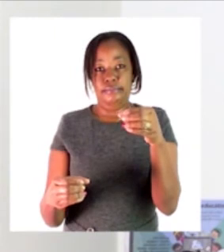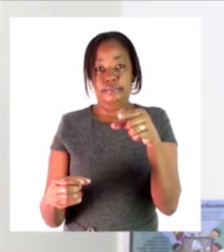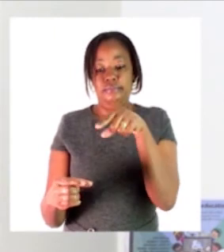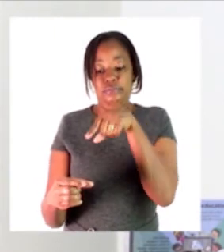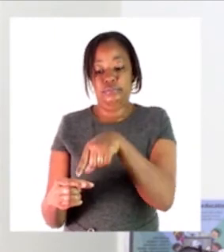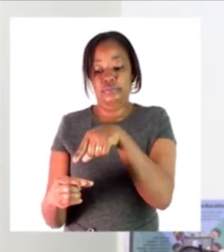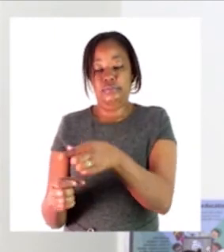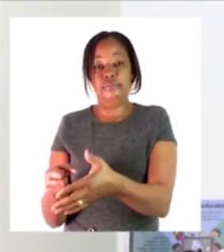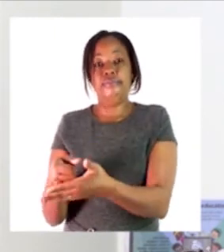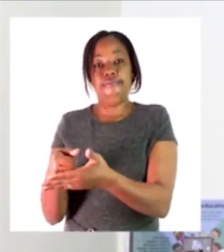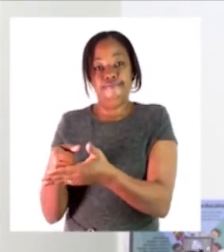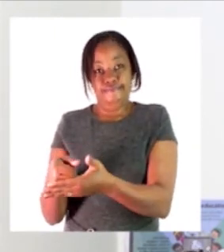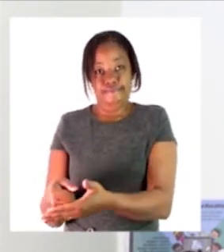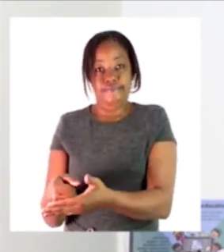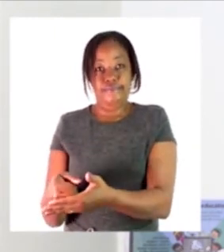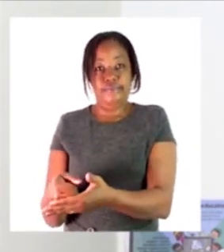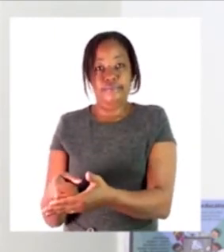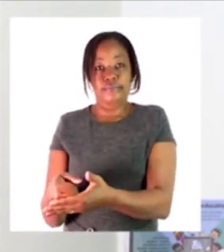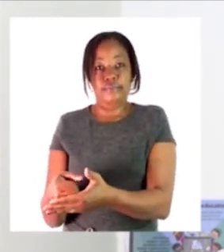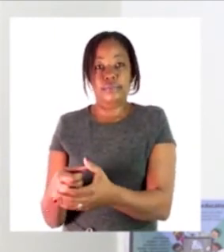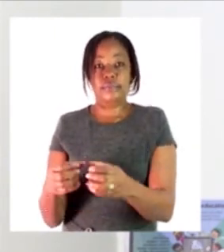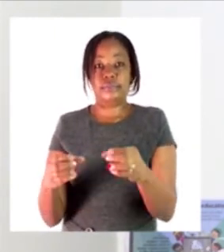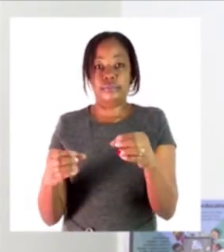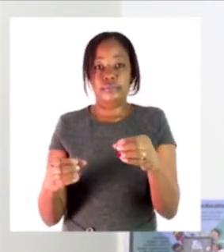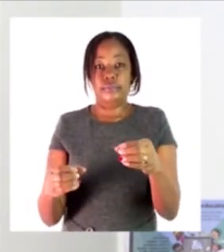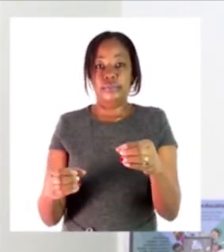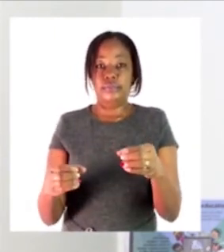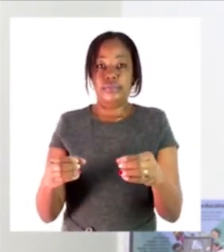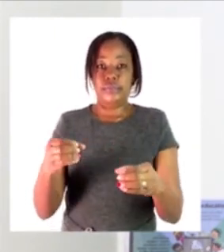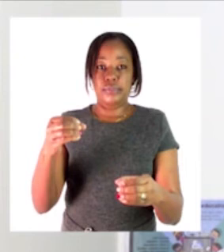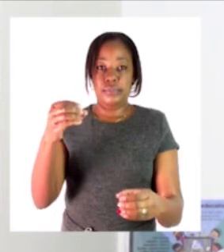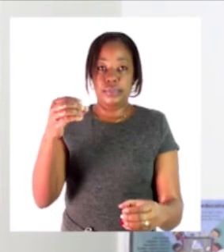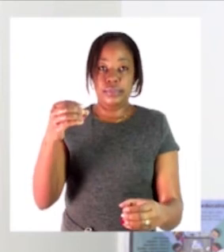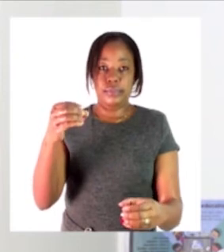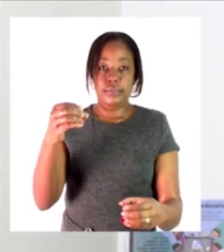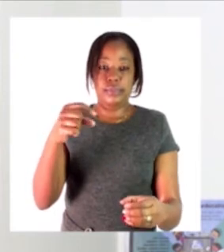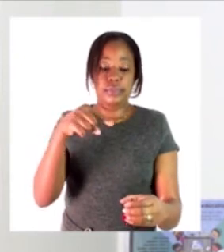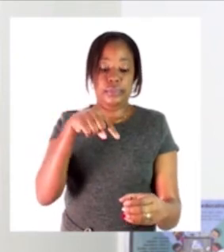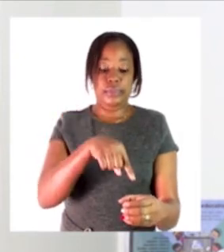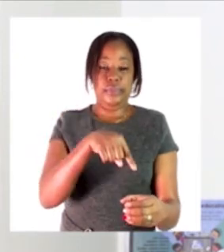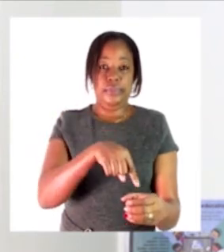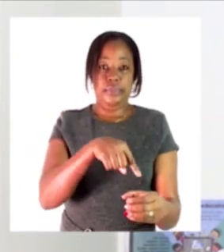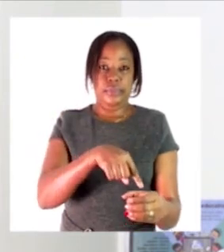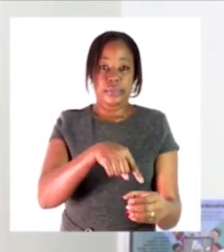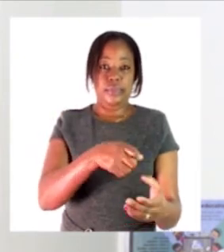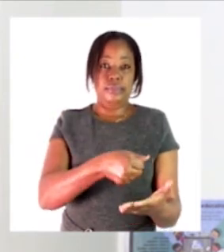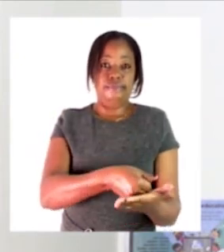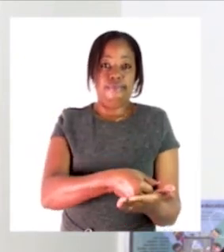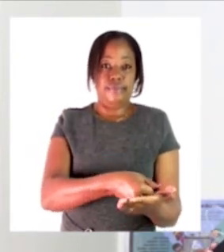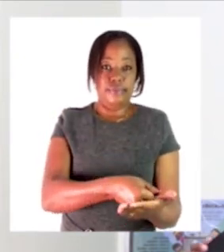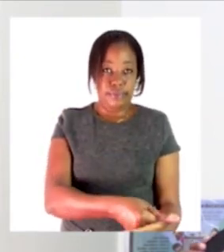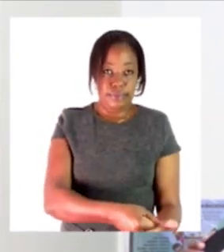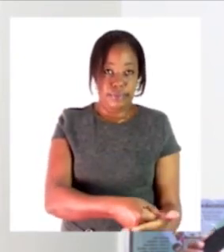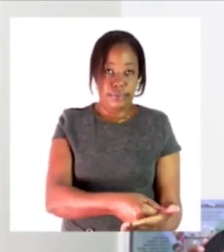goes down is heavy. Are we together? If it goes the other side, it means something, an object which is placed